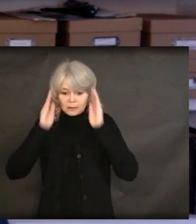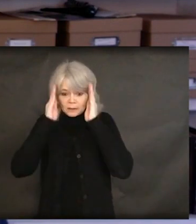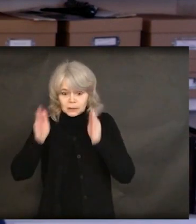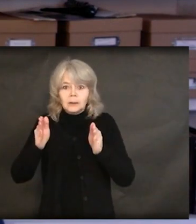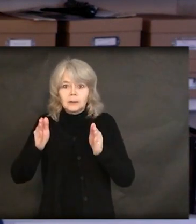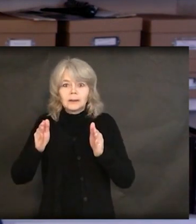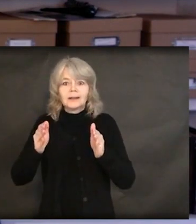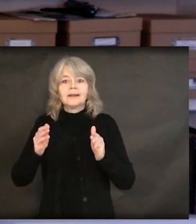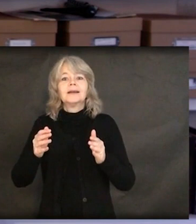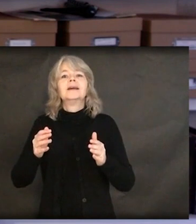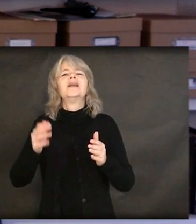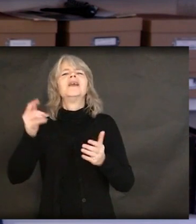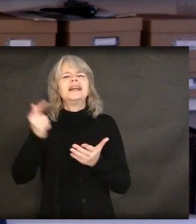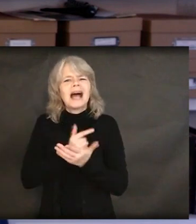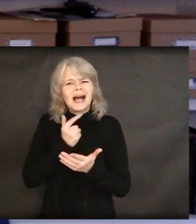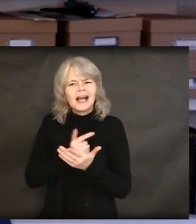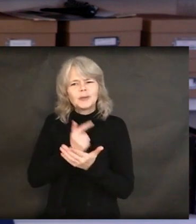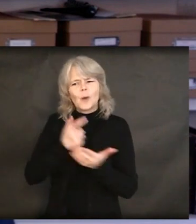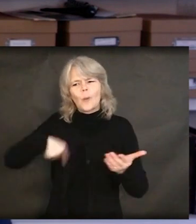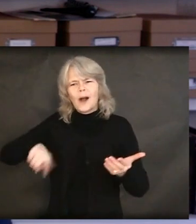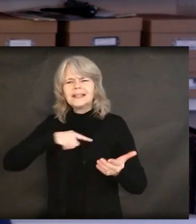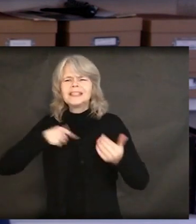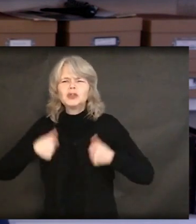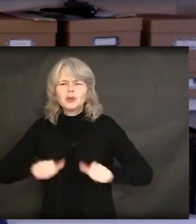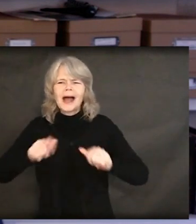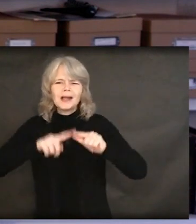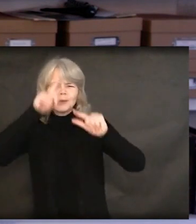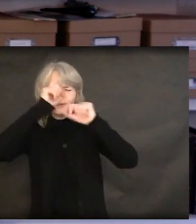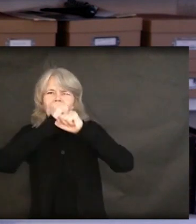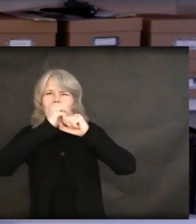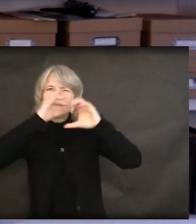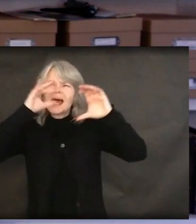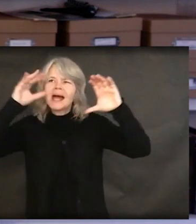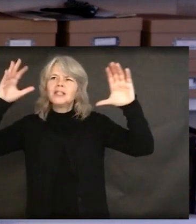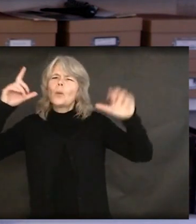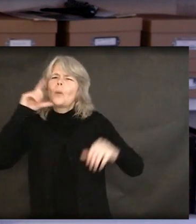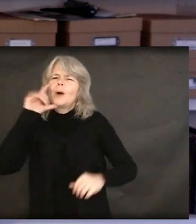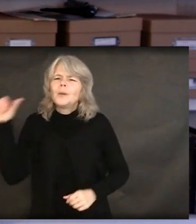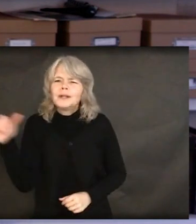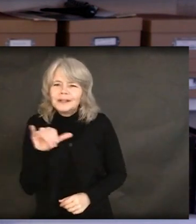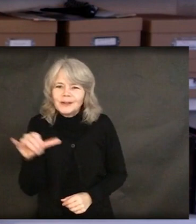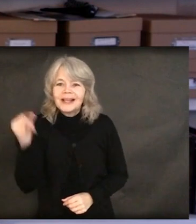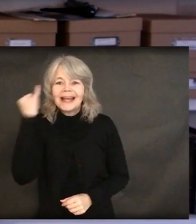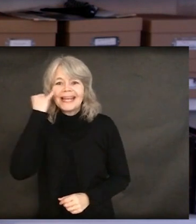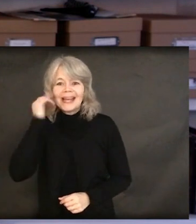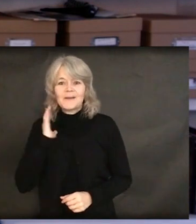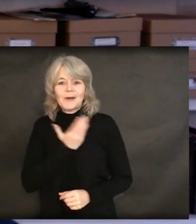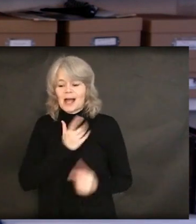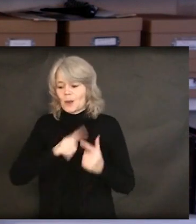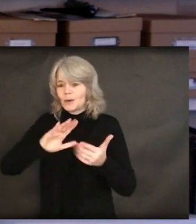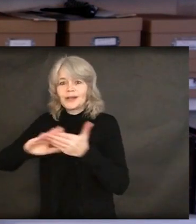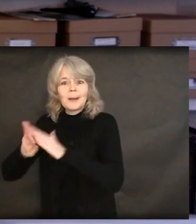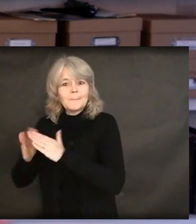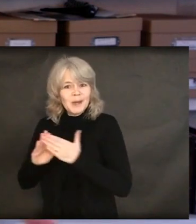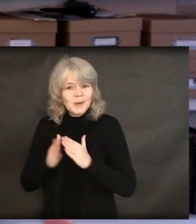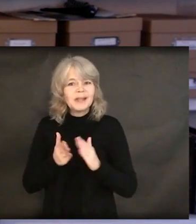Instead, the gospel calls us to imagine what it would be like for us to live in such a community. The